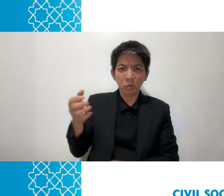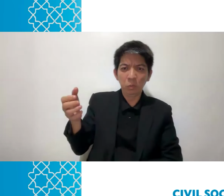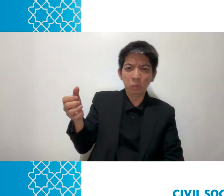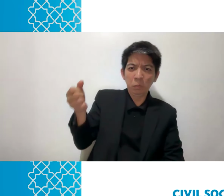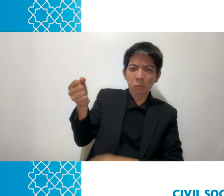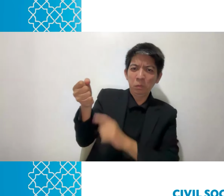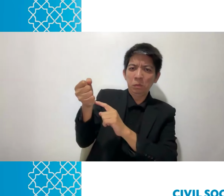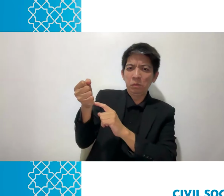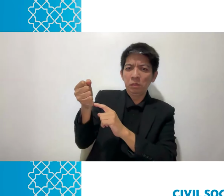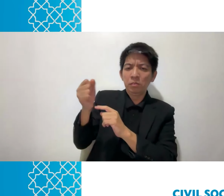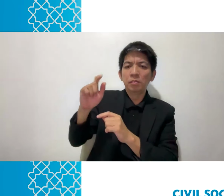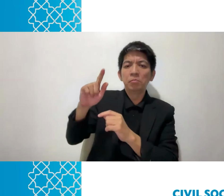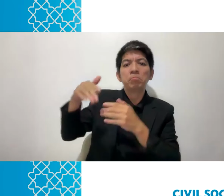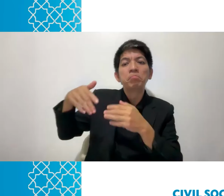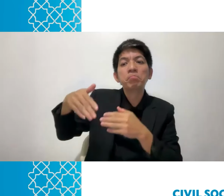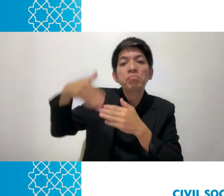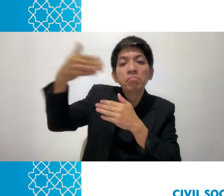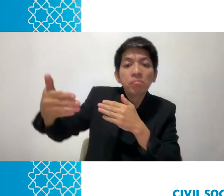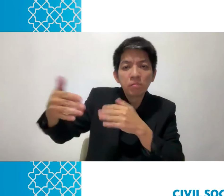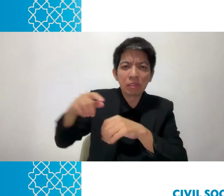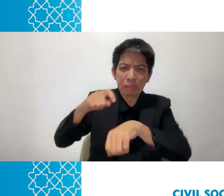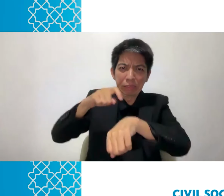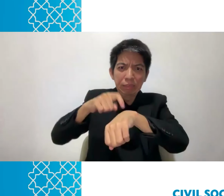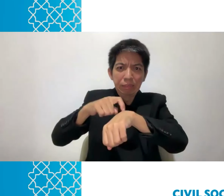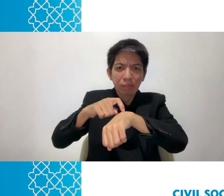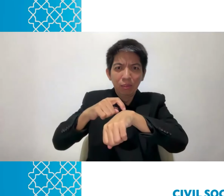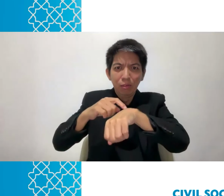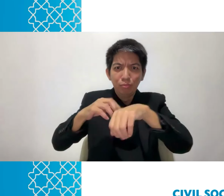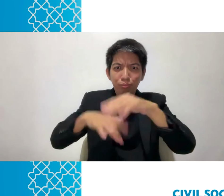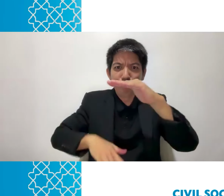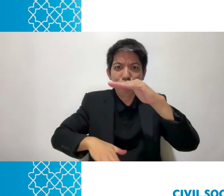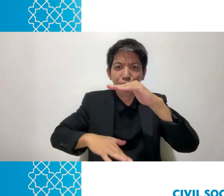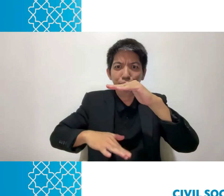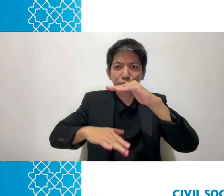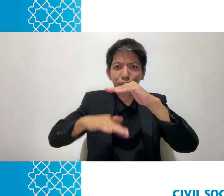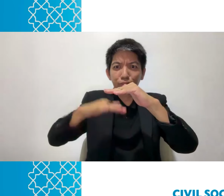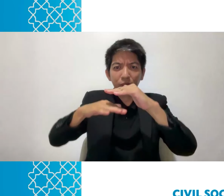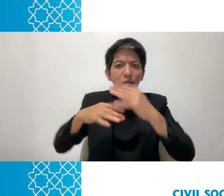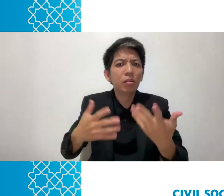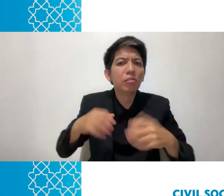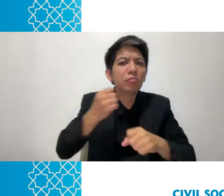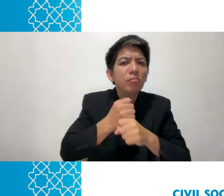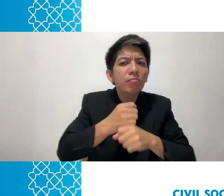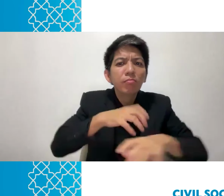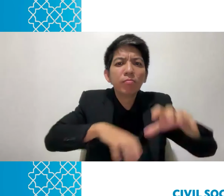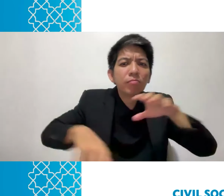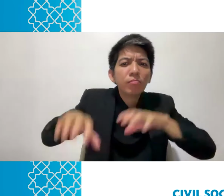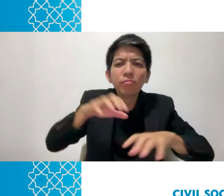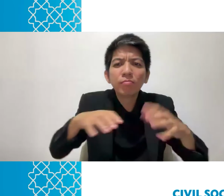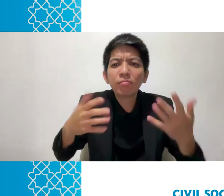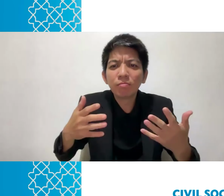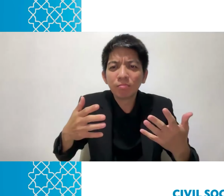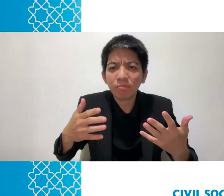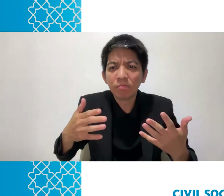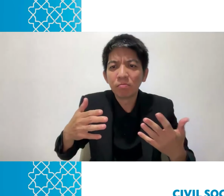get through more of the interactive activity. And at the end, I hope we have time for more questions.